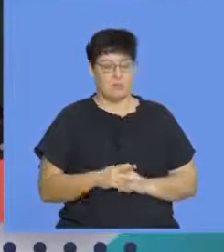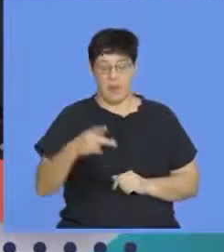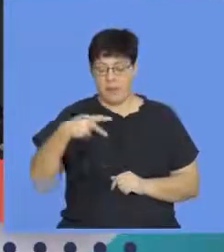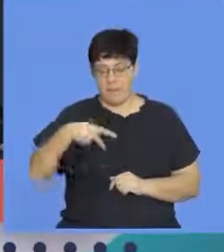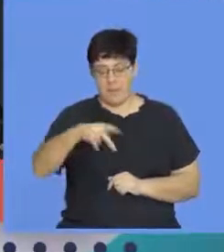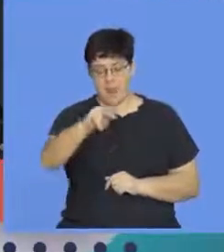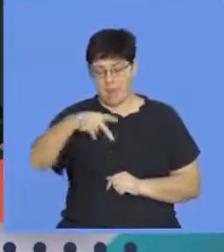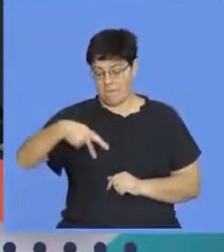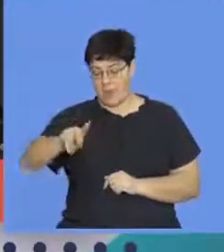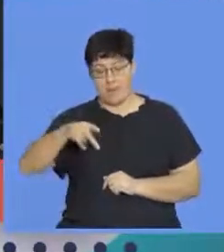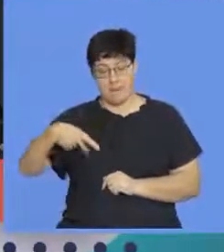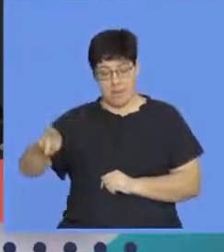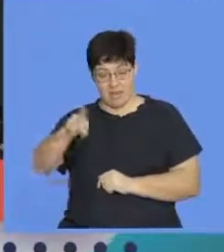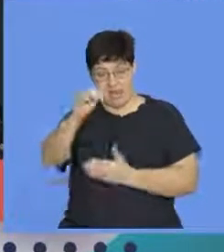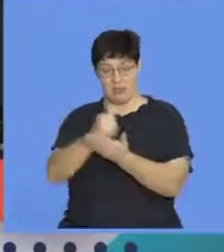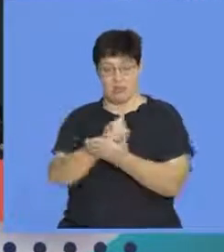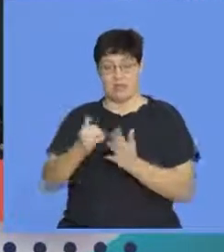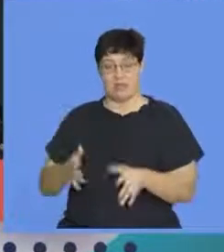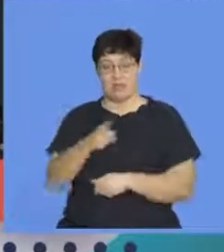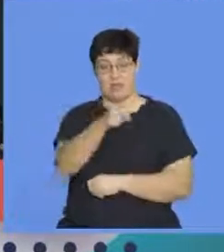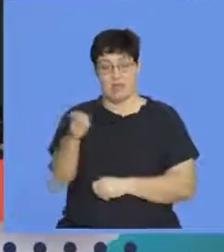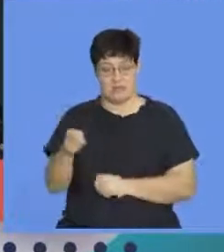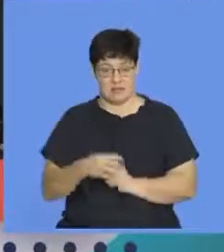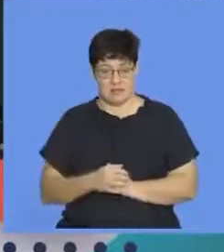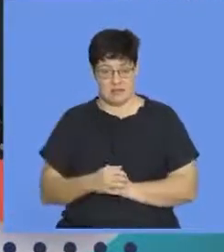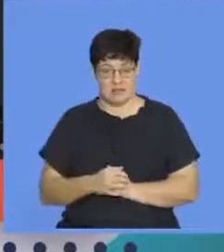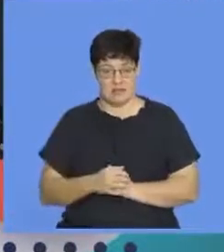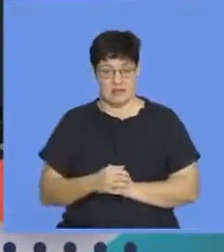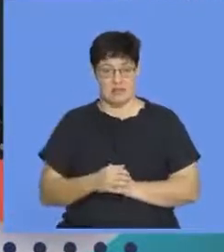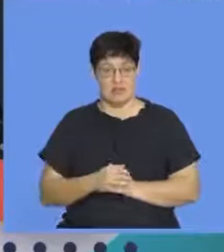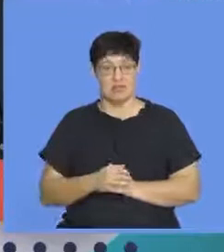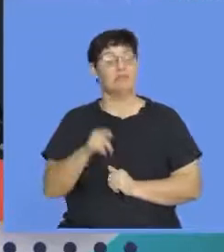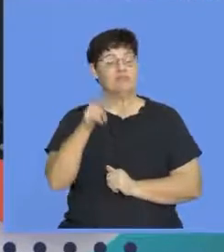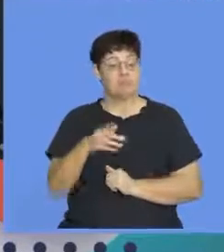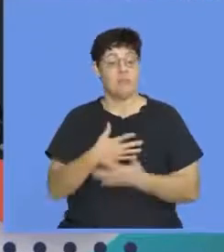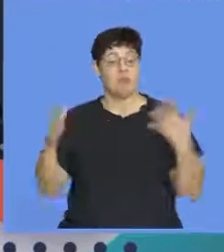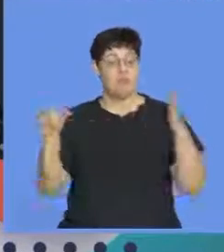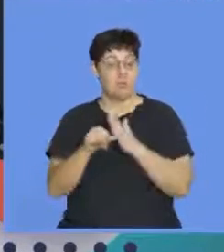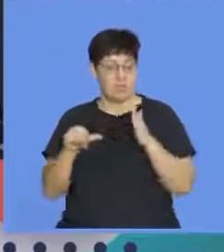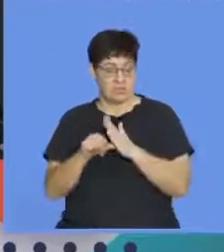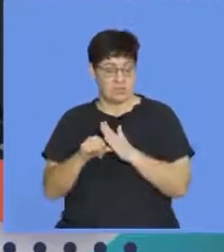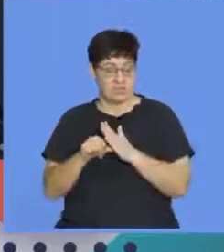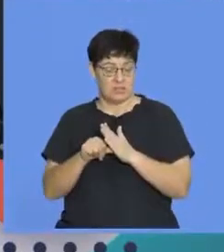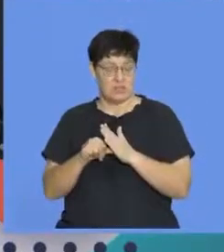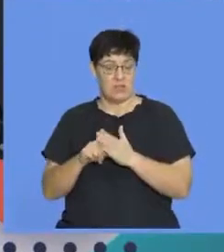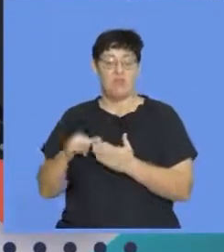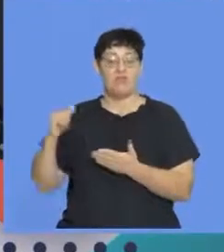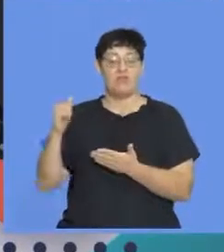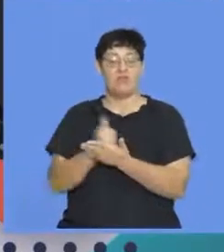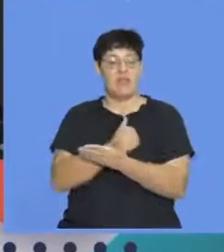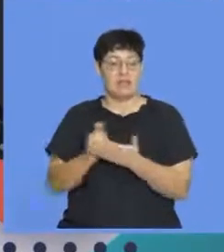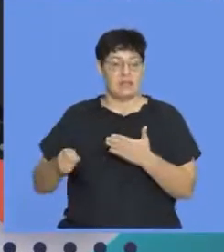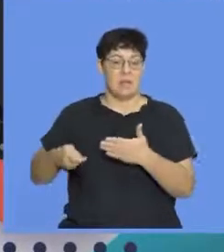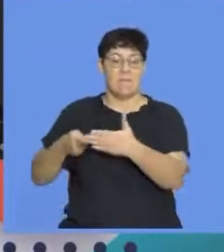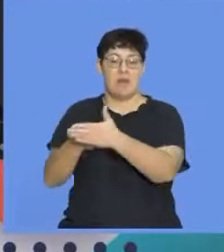your creditors? The most important component is your credit